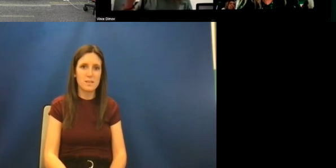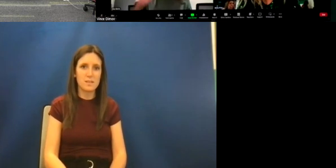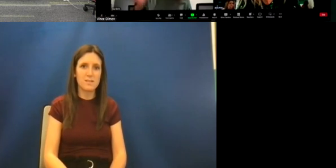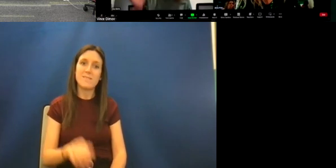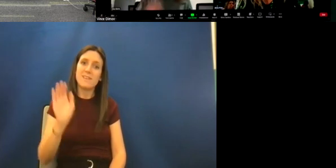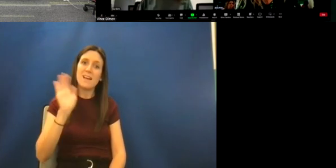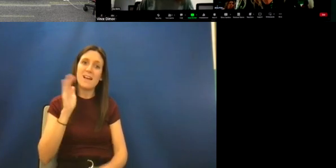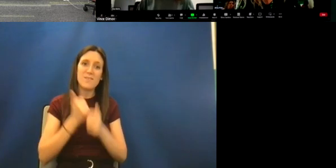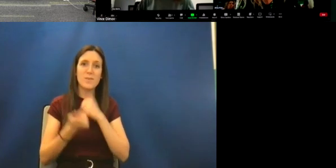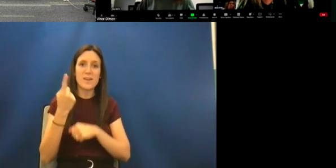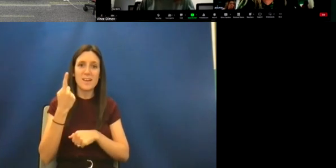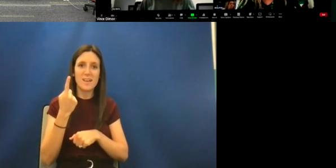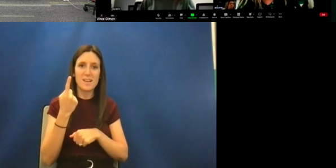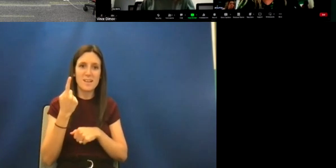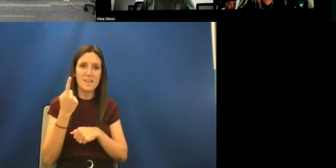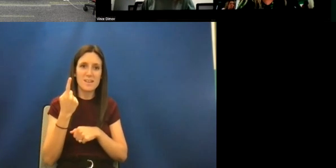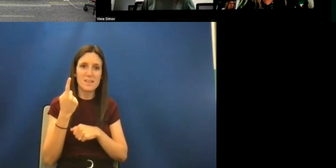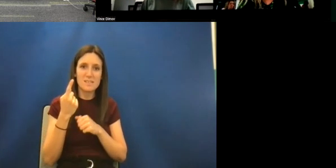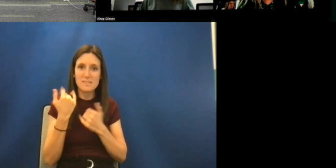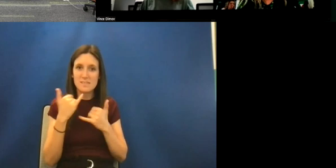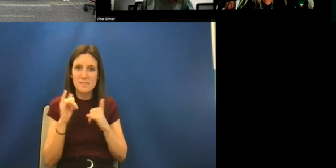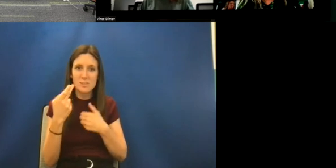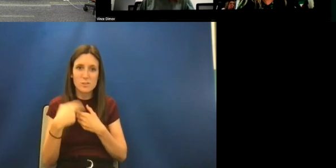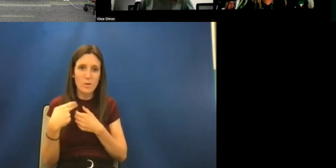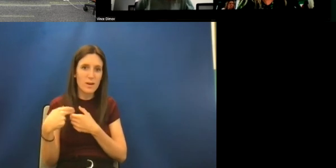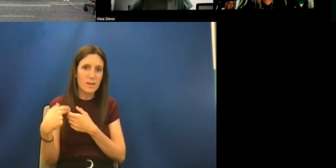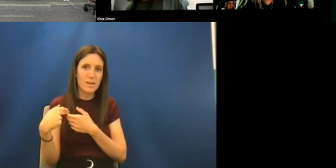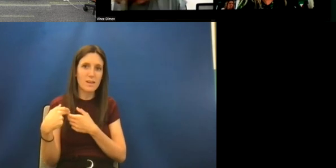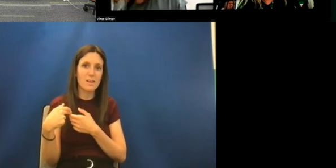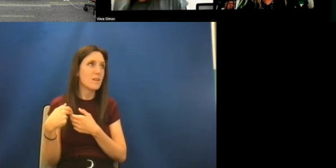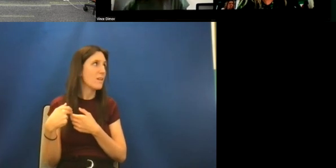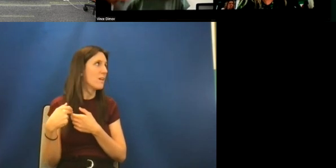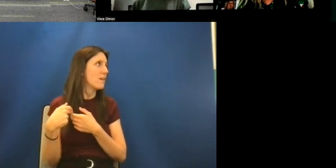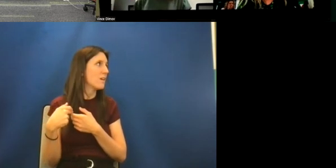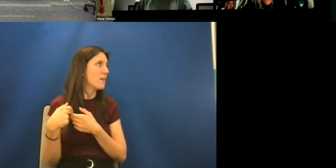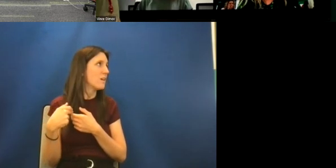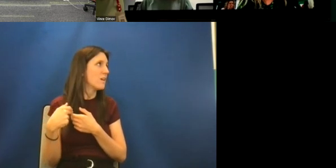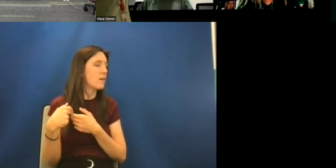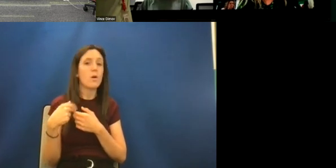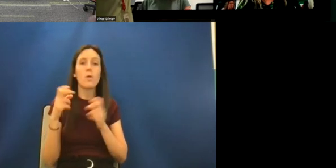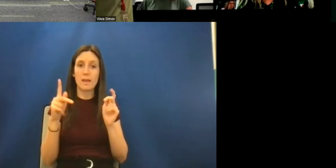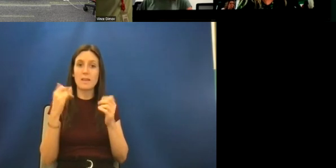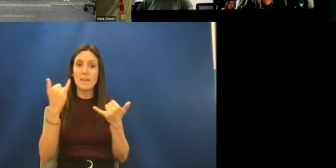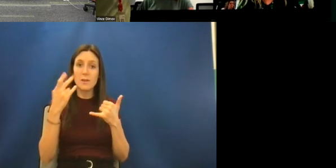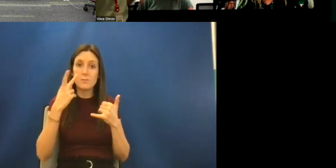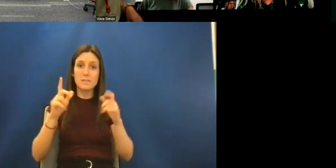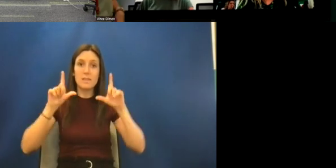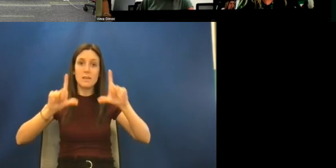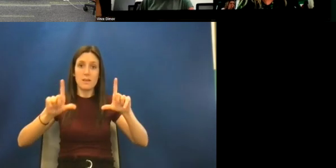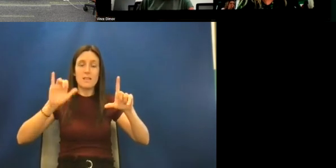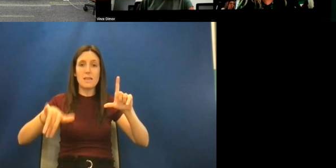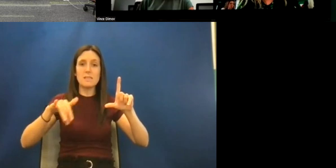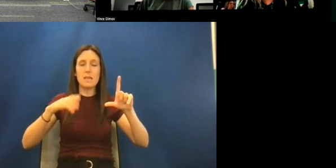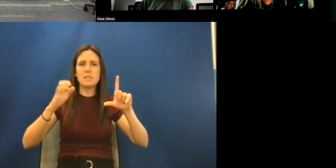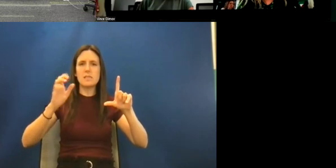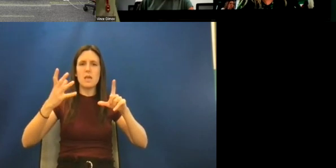everyone. Thanks for joining. Okay, if anybody else says holler at me if I miss it. Okay, so then I clicked on immersive view and see how